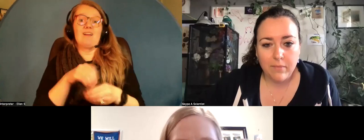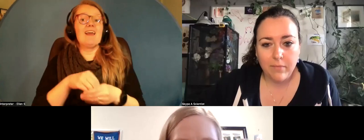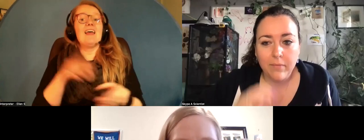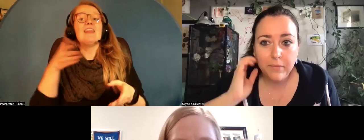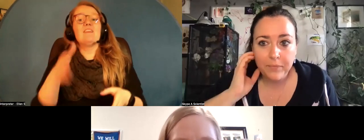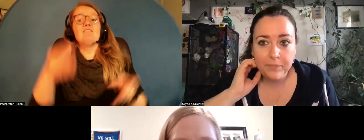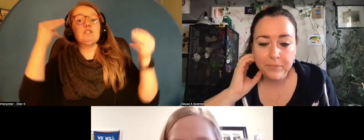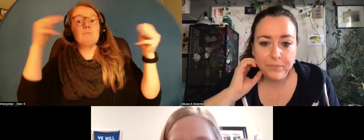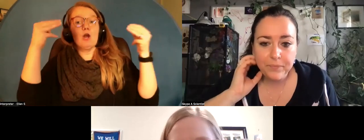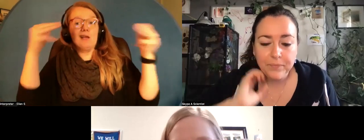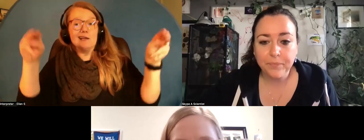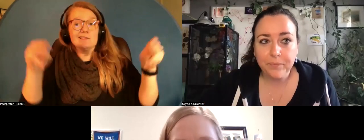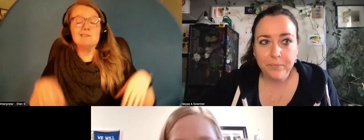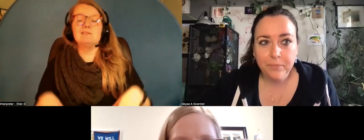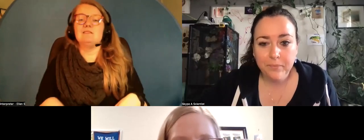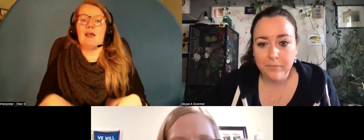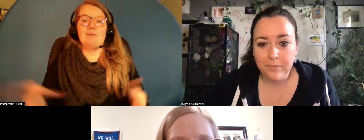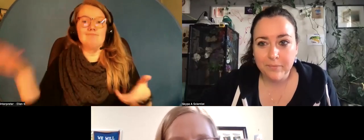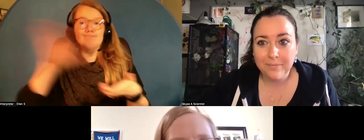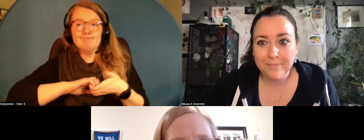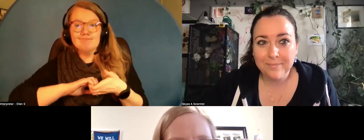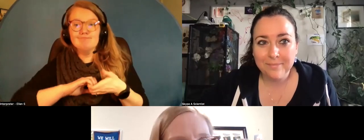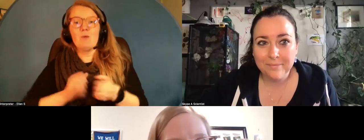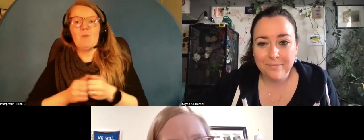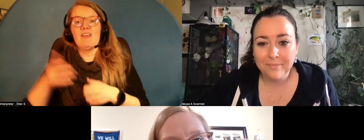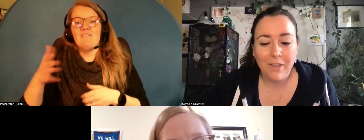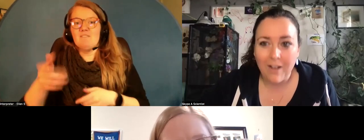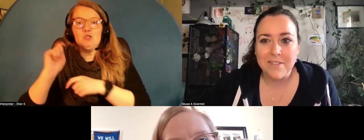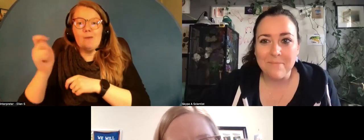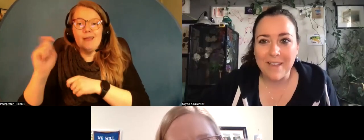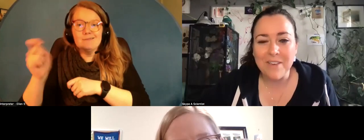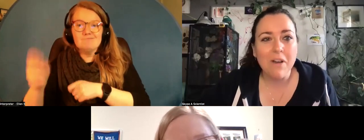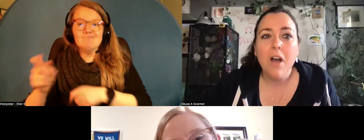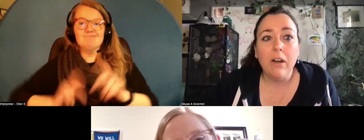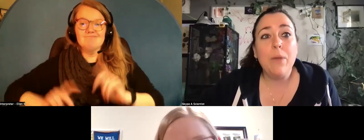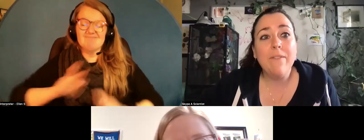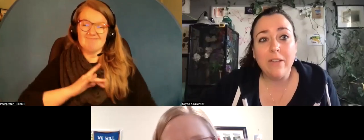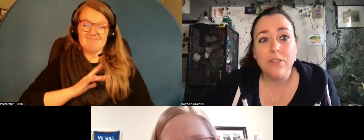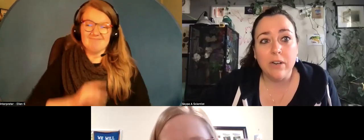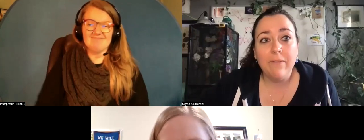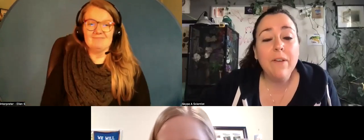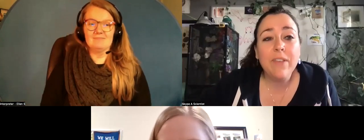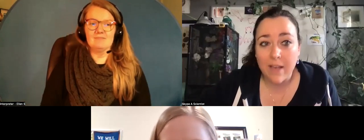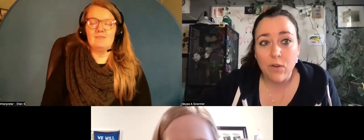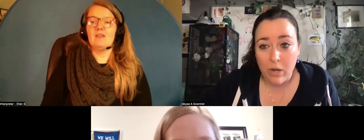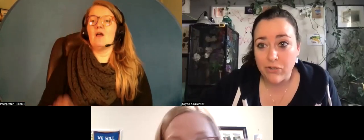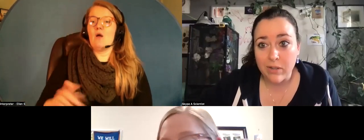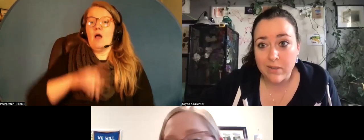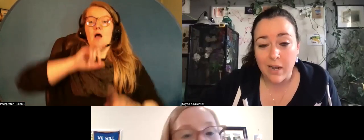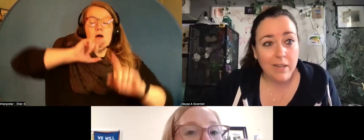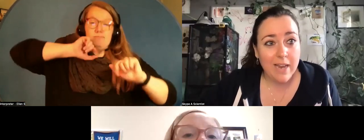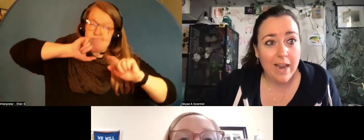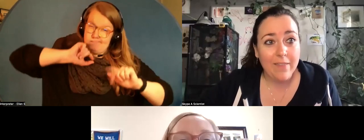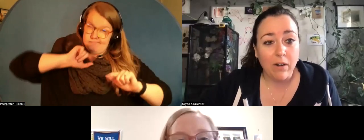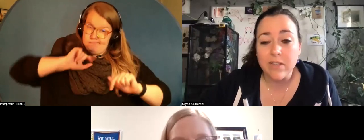with fishermen. And that's how we did our work there. Awesome. Thank you. All right. We have answered 57